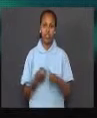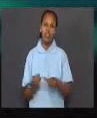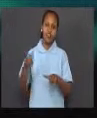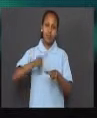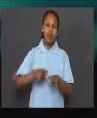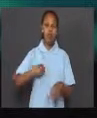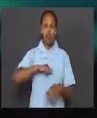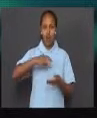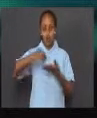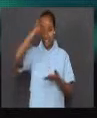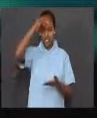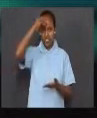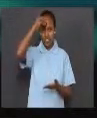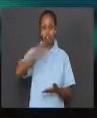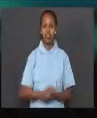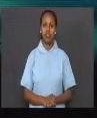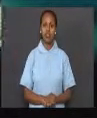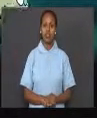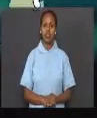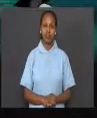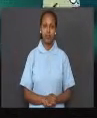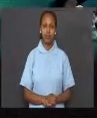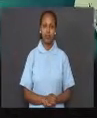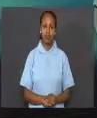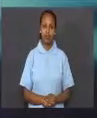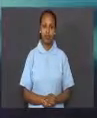Let's get back to our lesson.